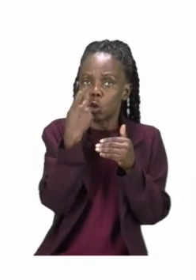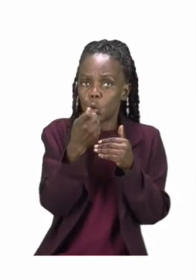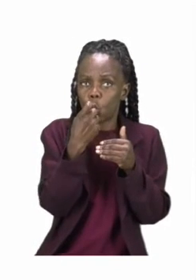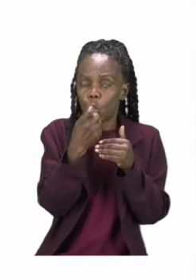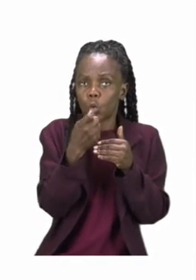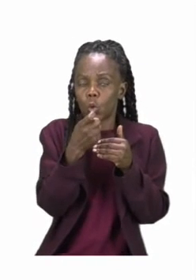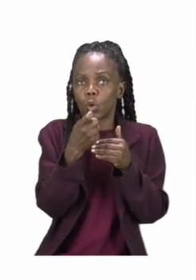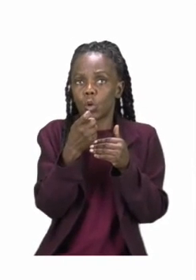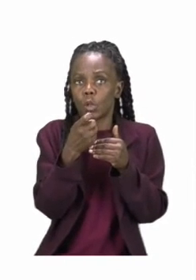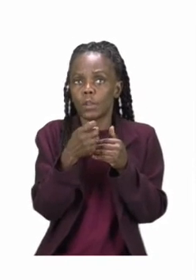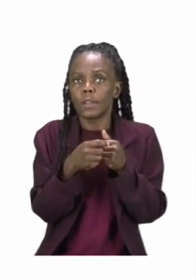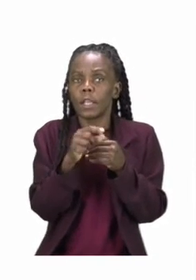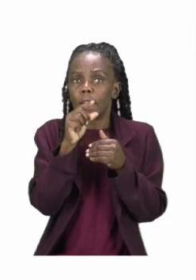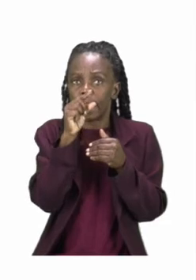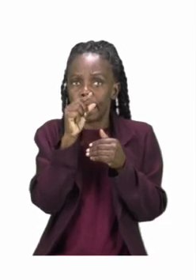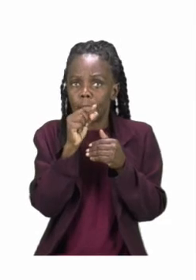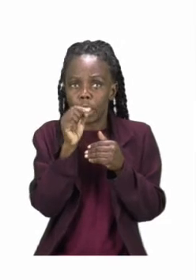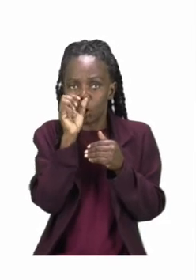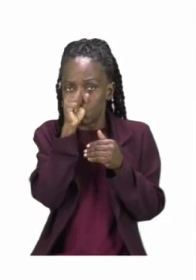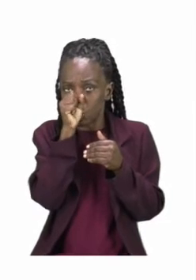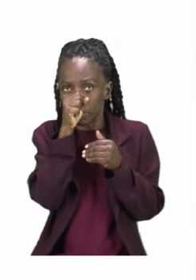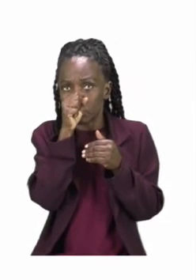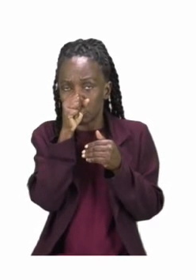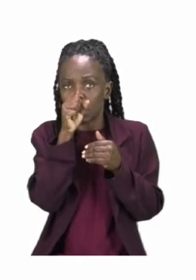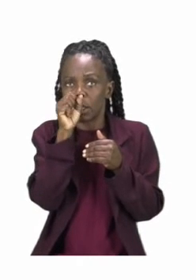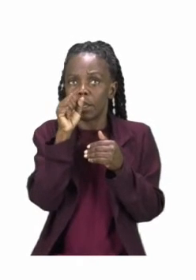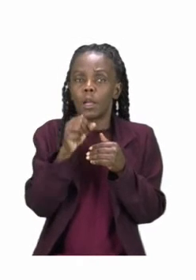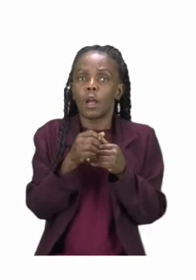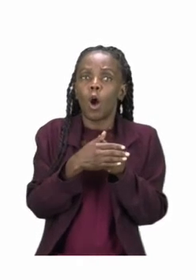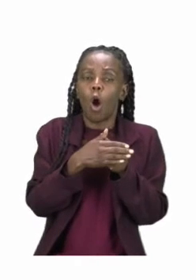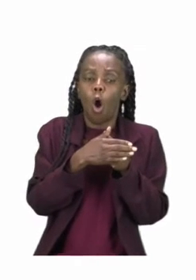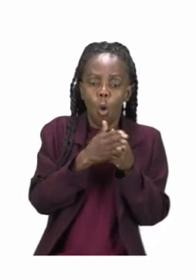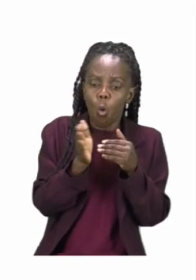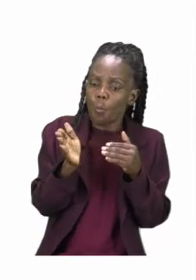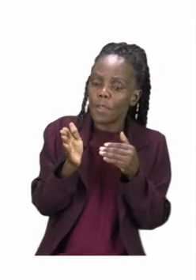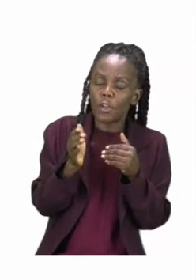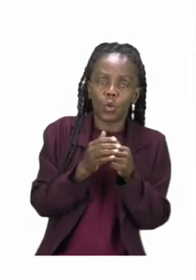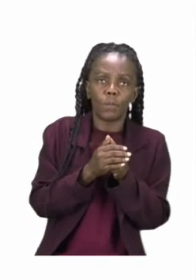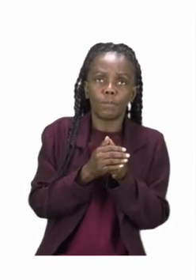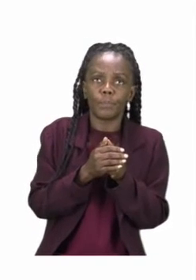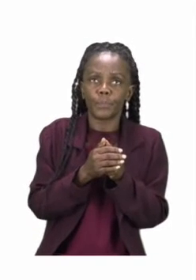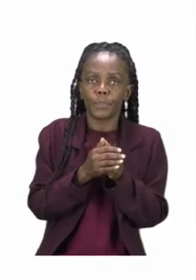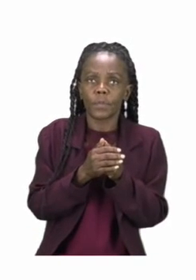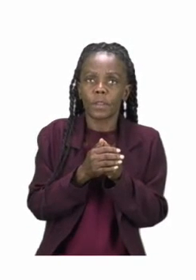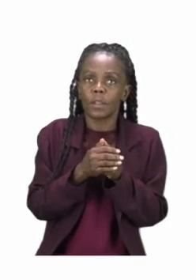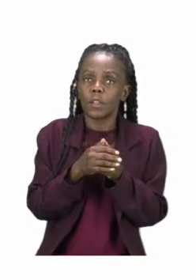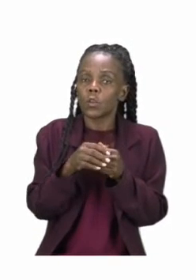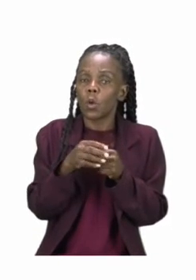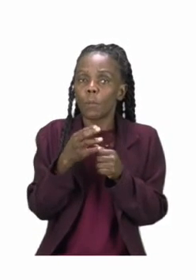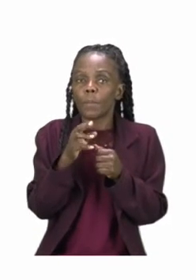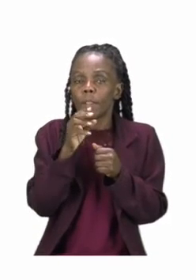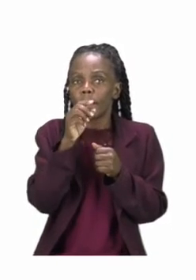let me in. Not by the hairs of our